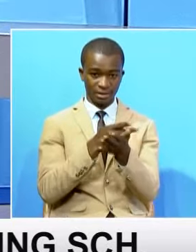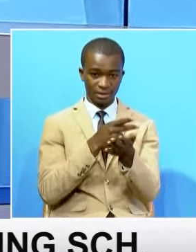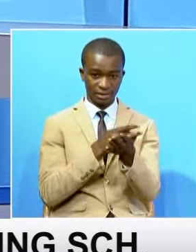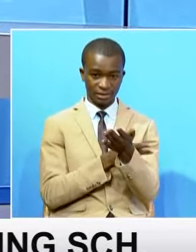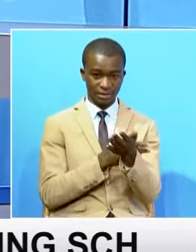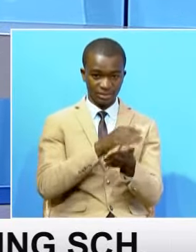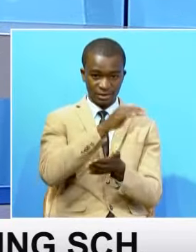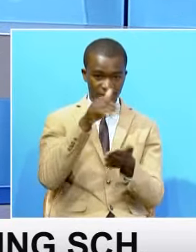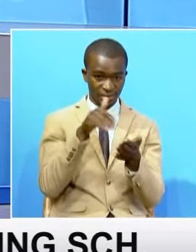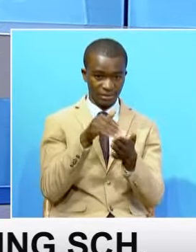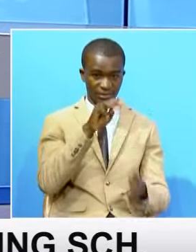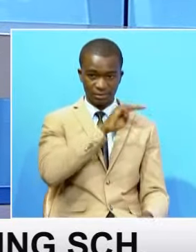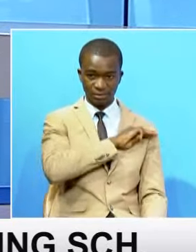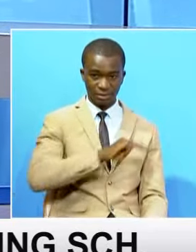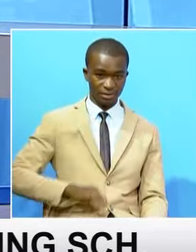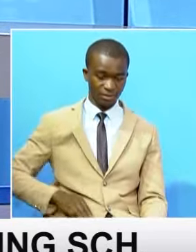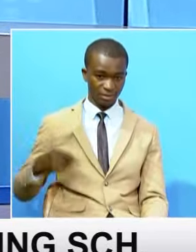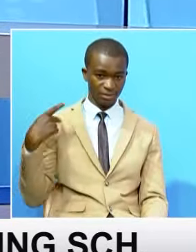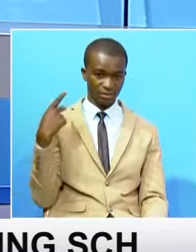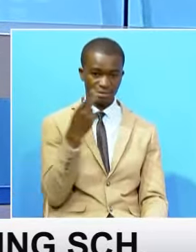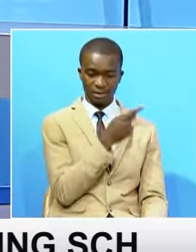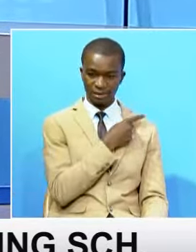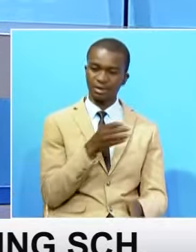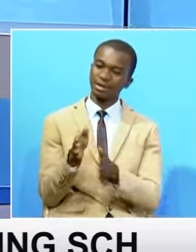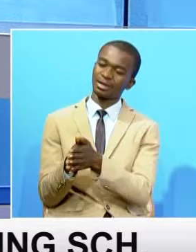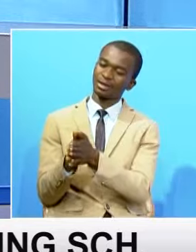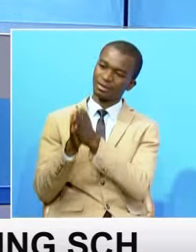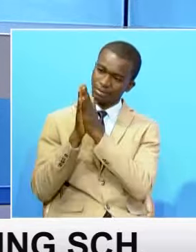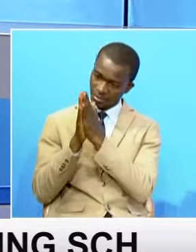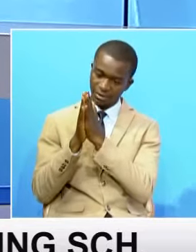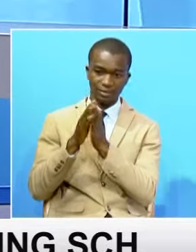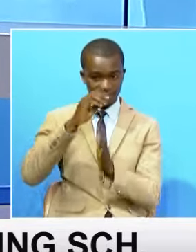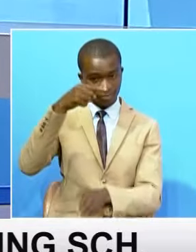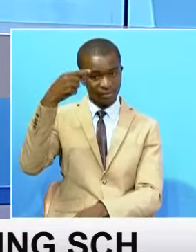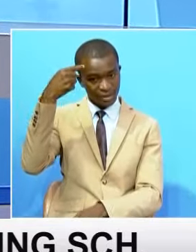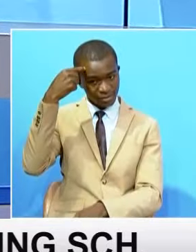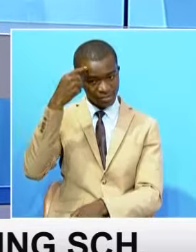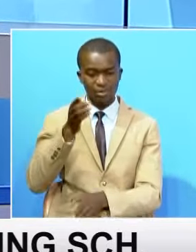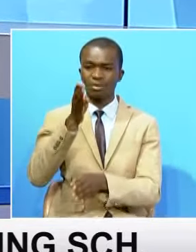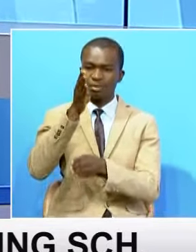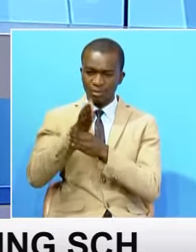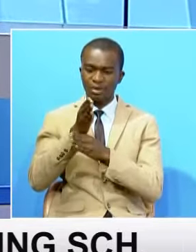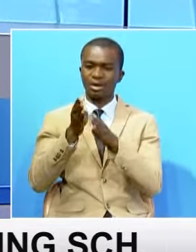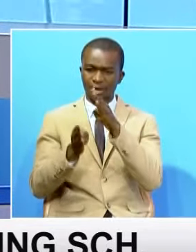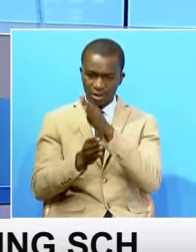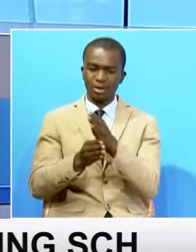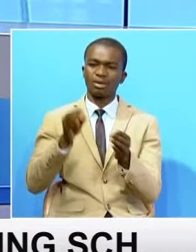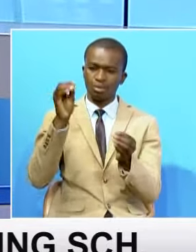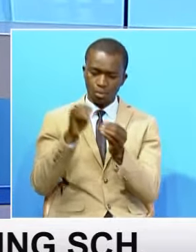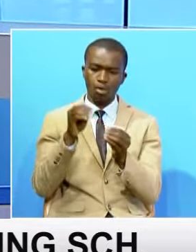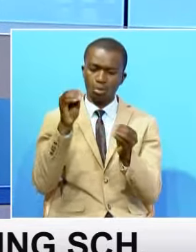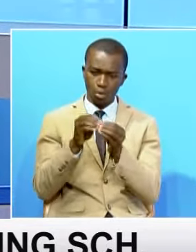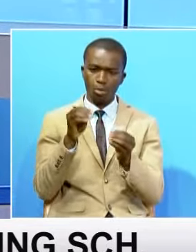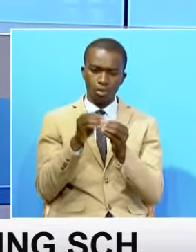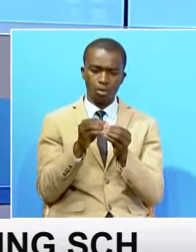Member of Parliament, Siwongile Mwamba, has appealed to governments to consider constructing more boarding schools to promote the education of the